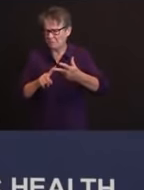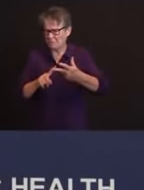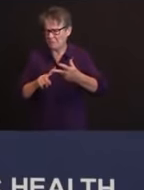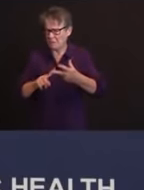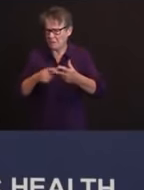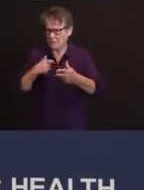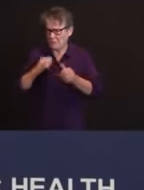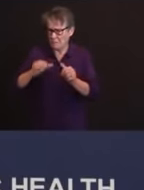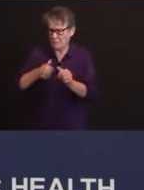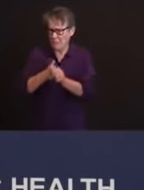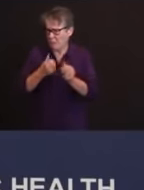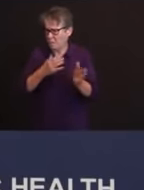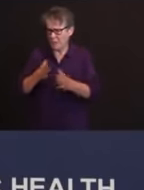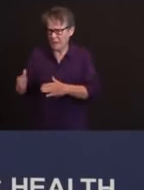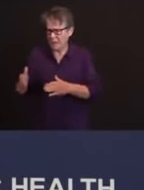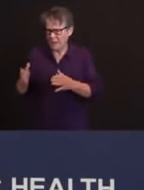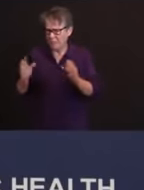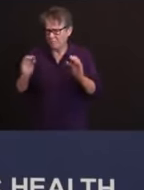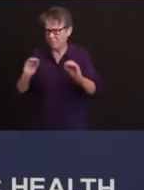he's got one.